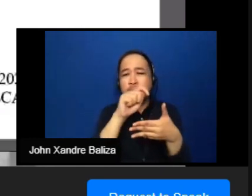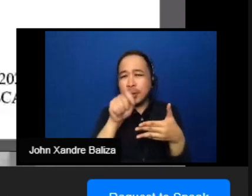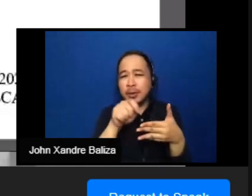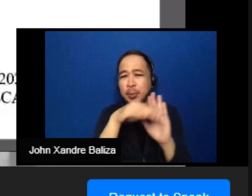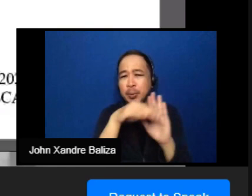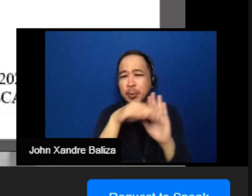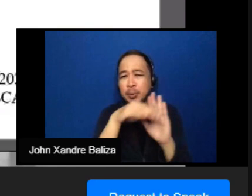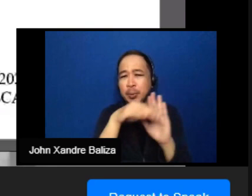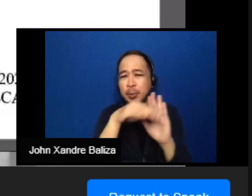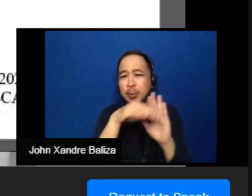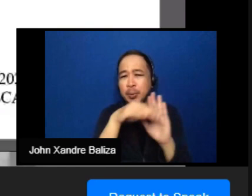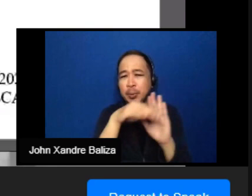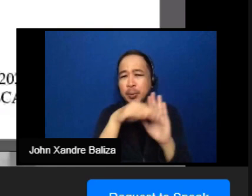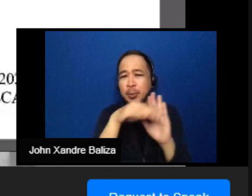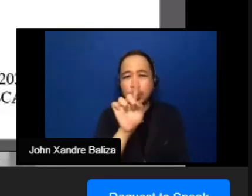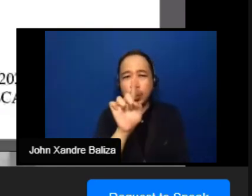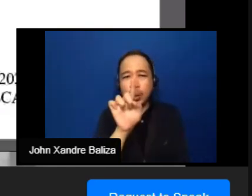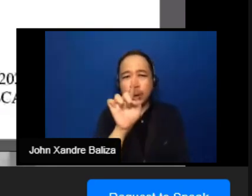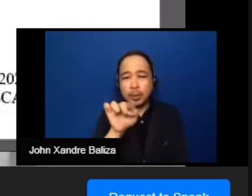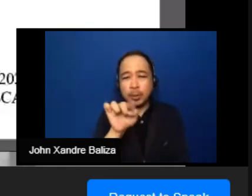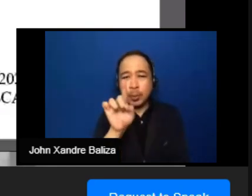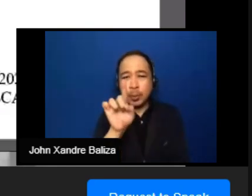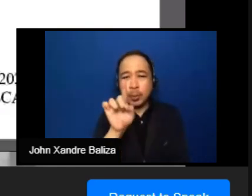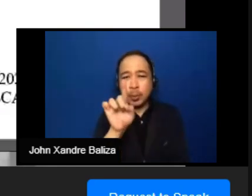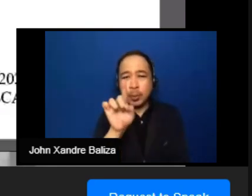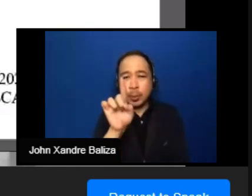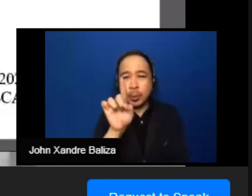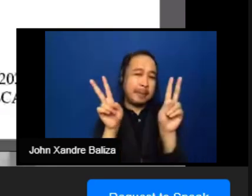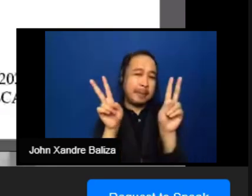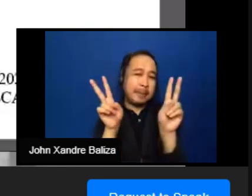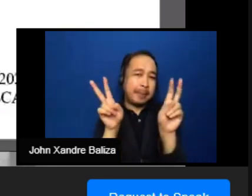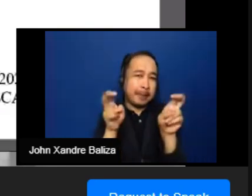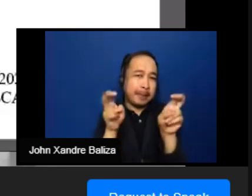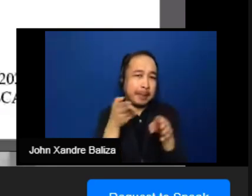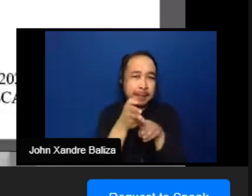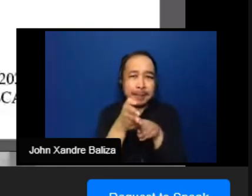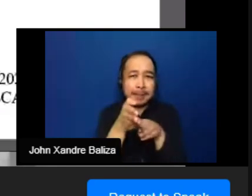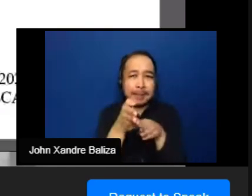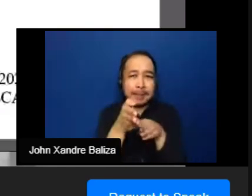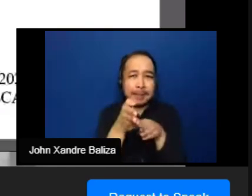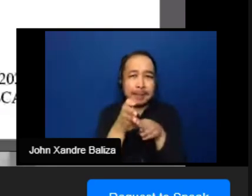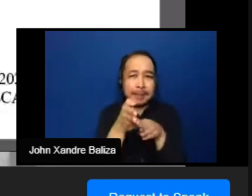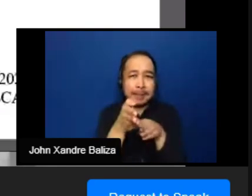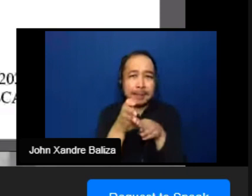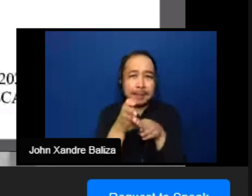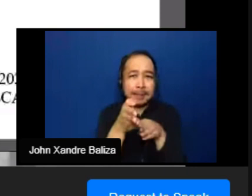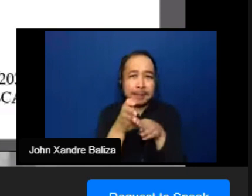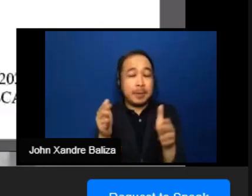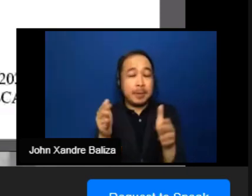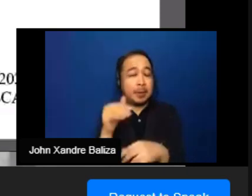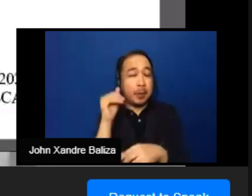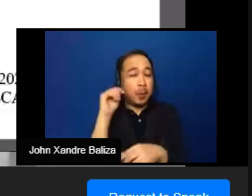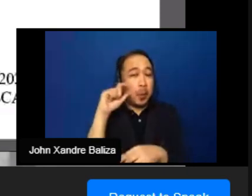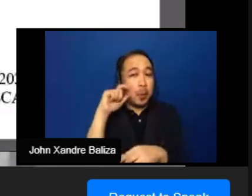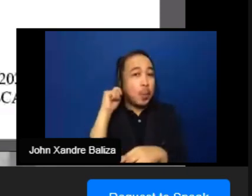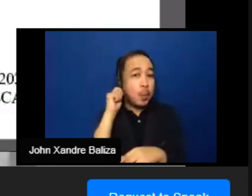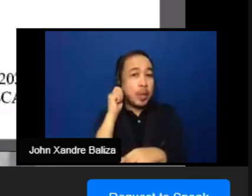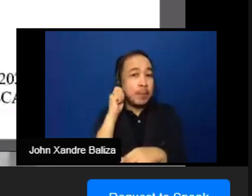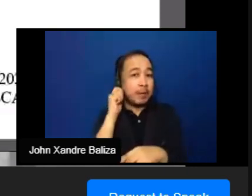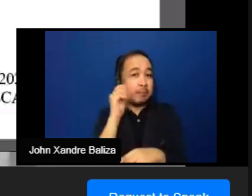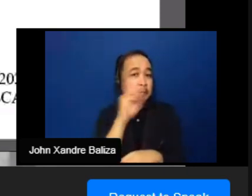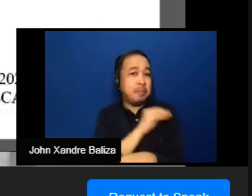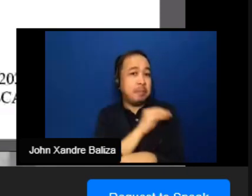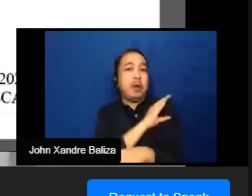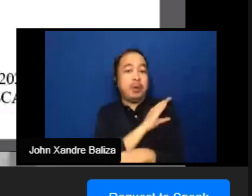5.1.1 of the thematic area A, gender equality and women empowerment, that mention whether or not